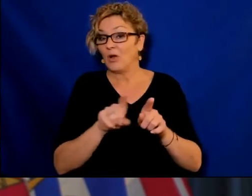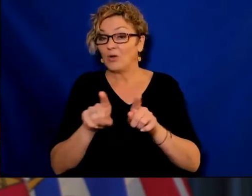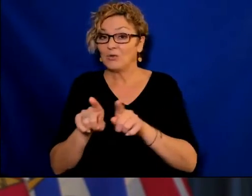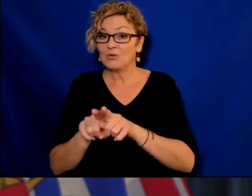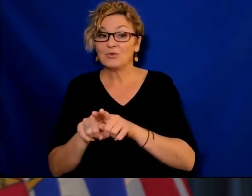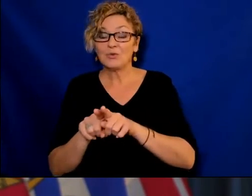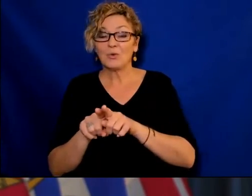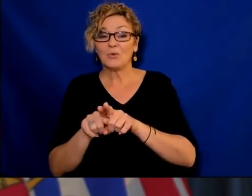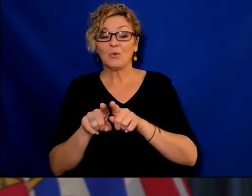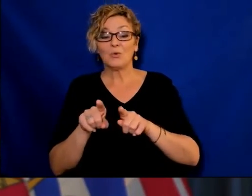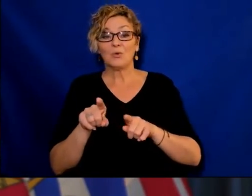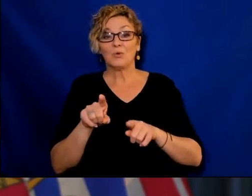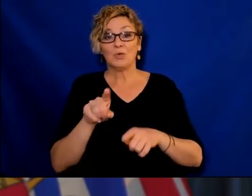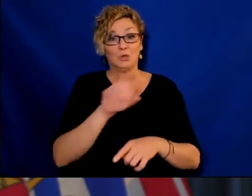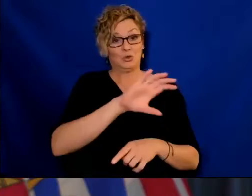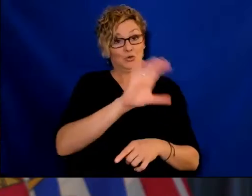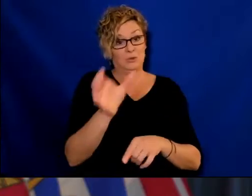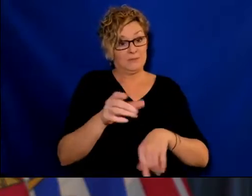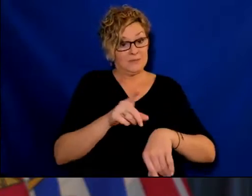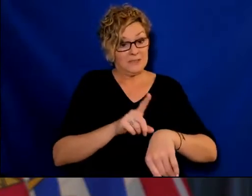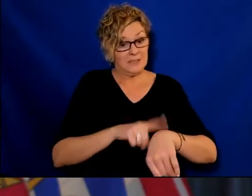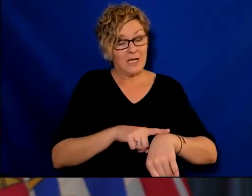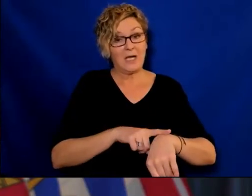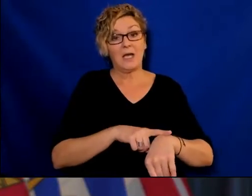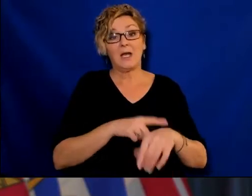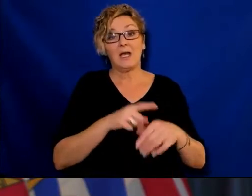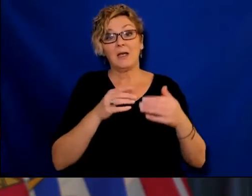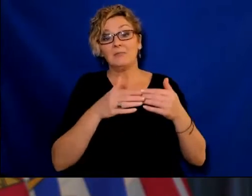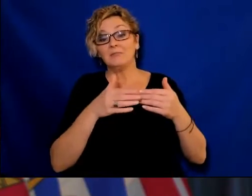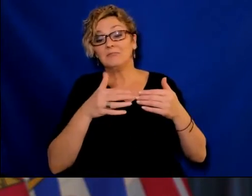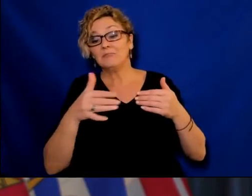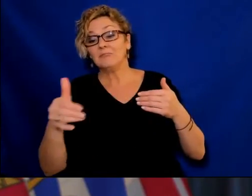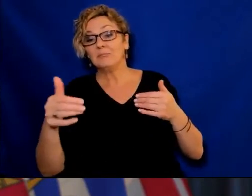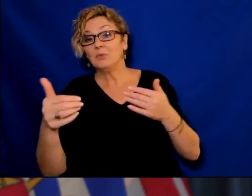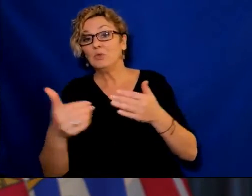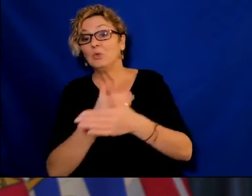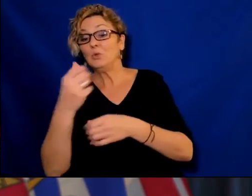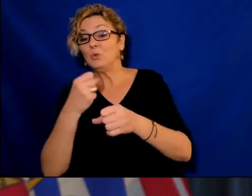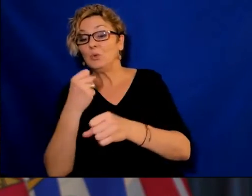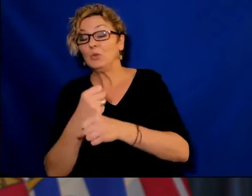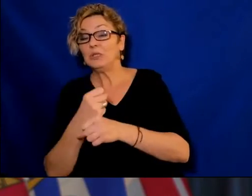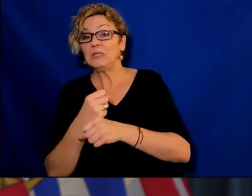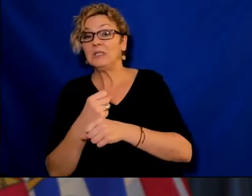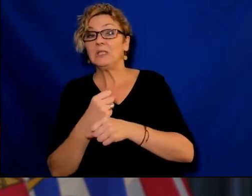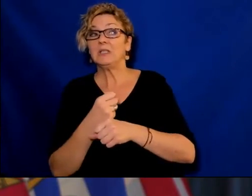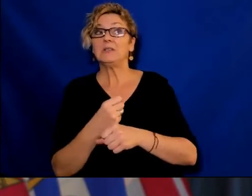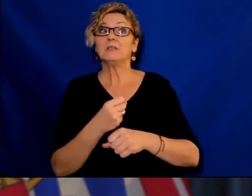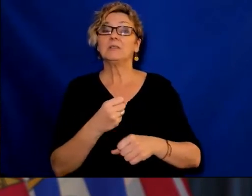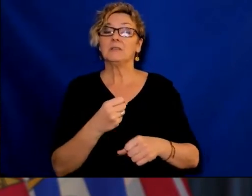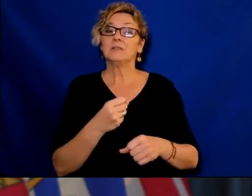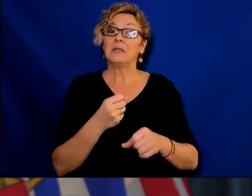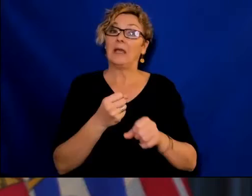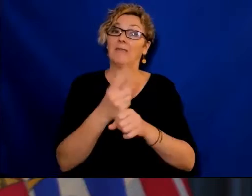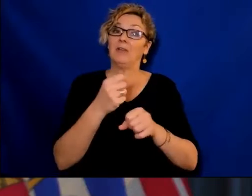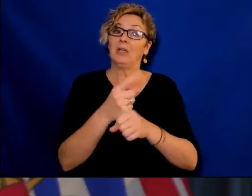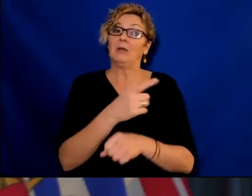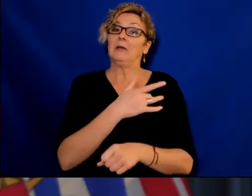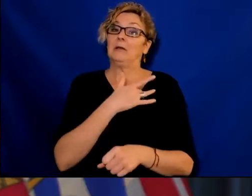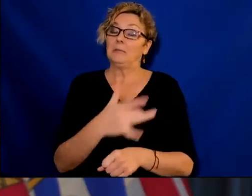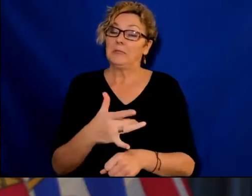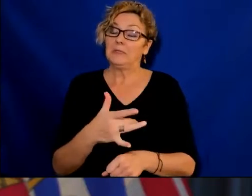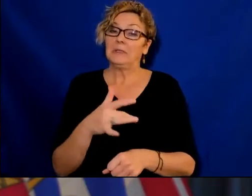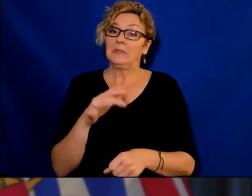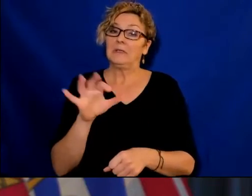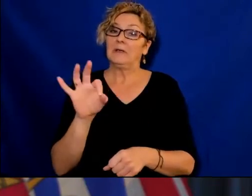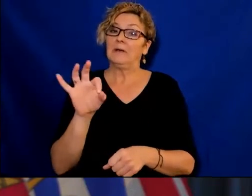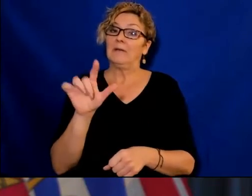see influenza surge. We're hopeful that this year the measures we're taking might help prevent some of that, and that's important. We